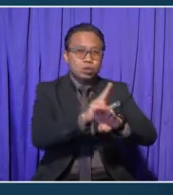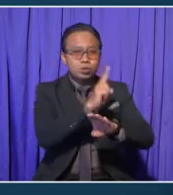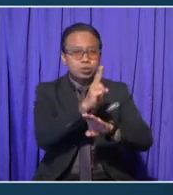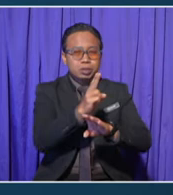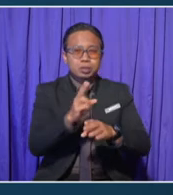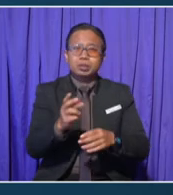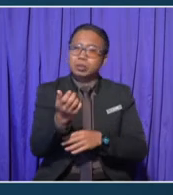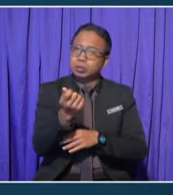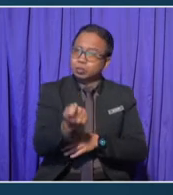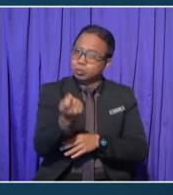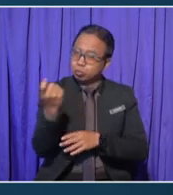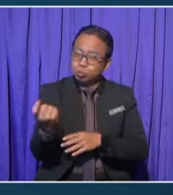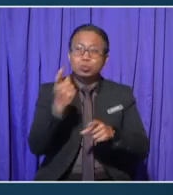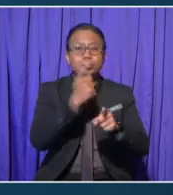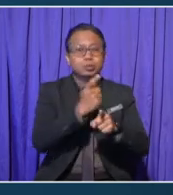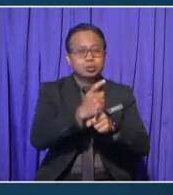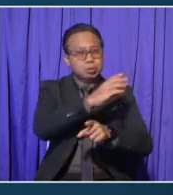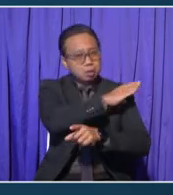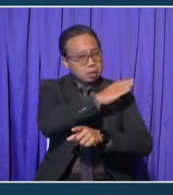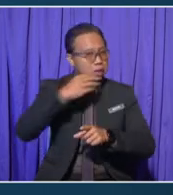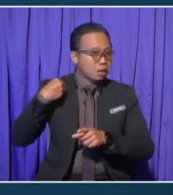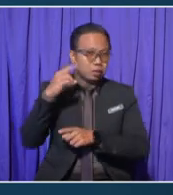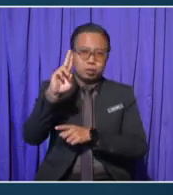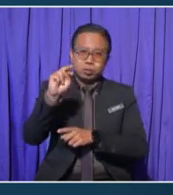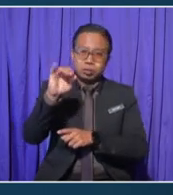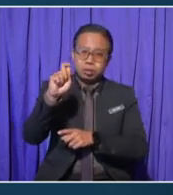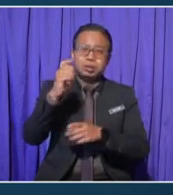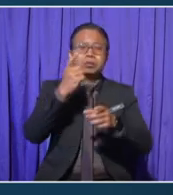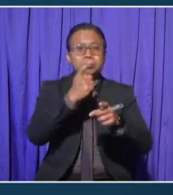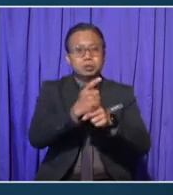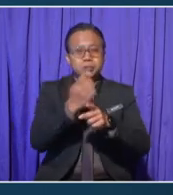appropriate tools and standard units.